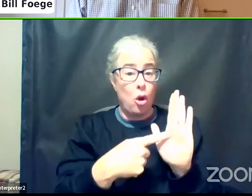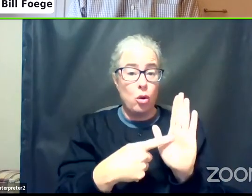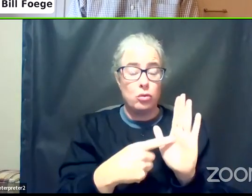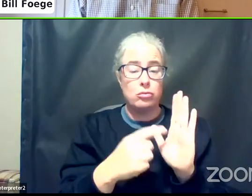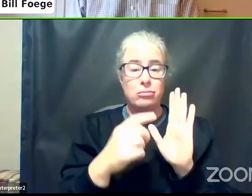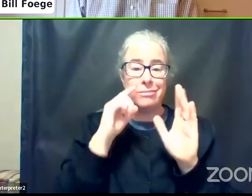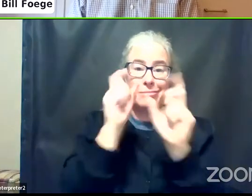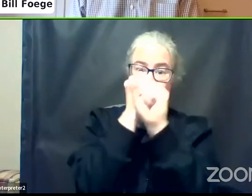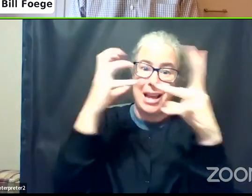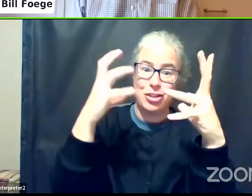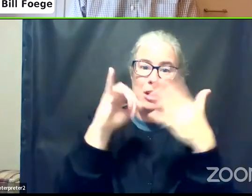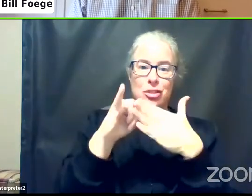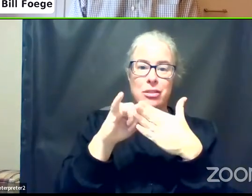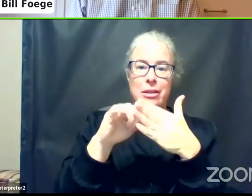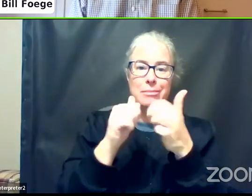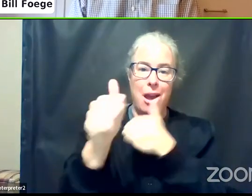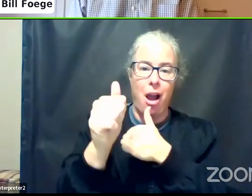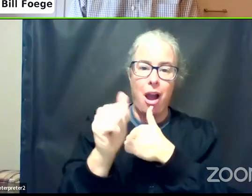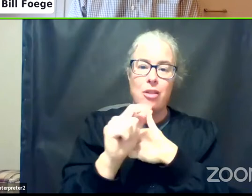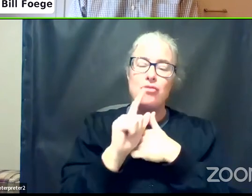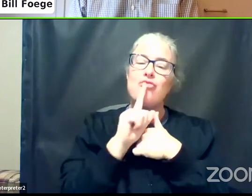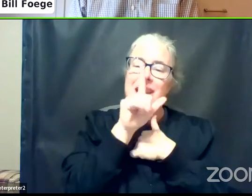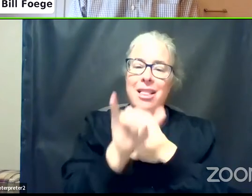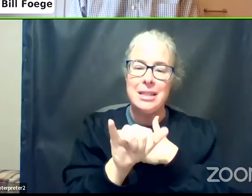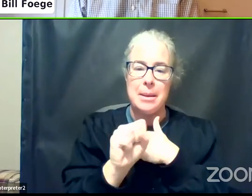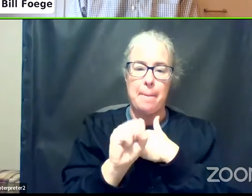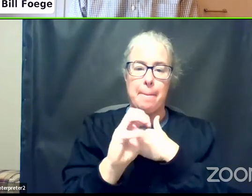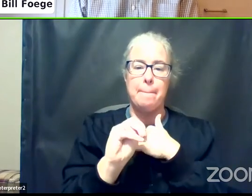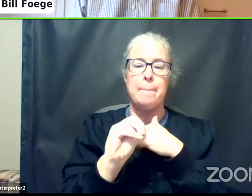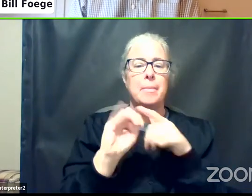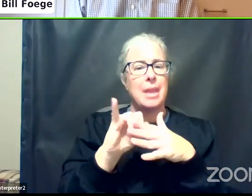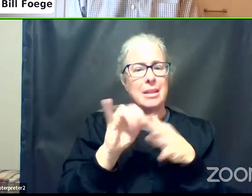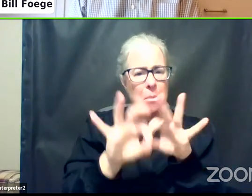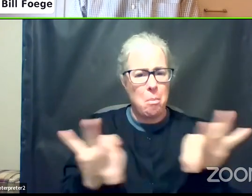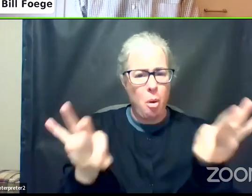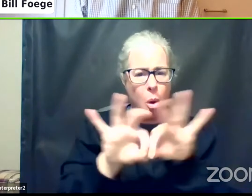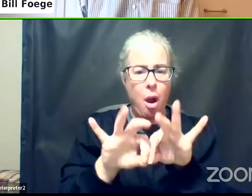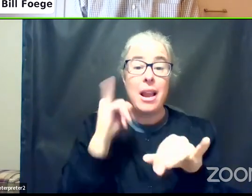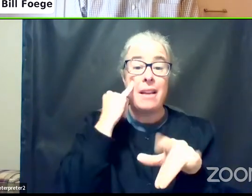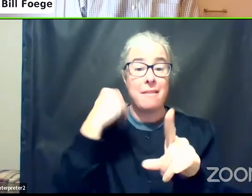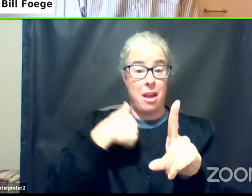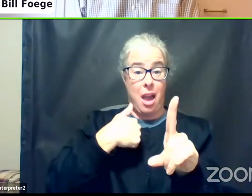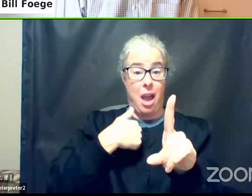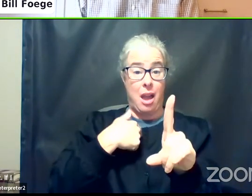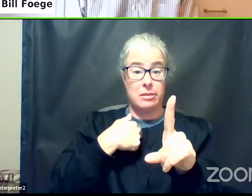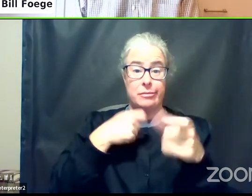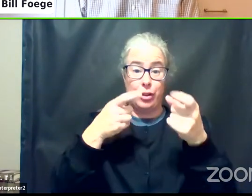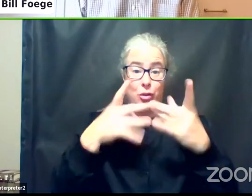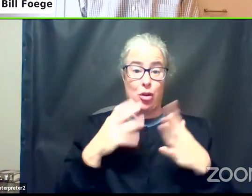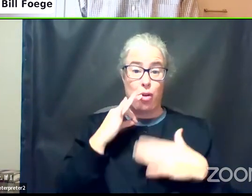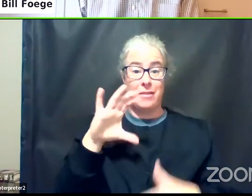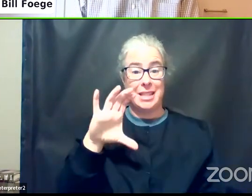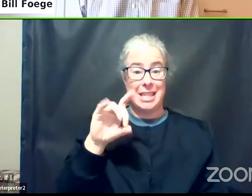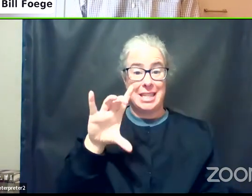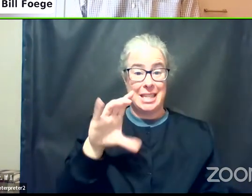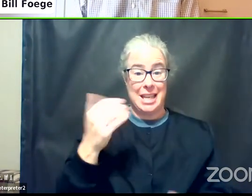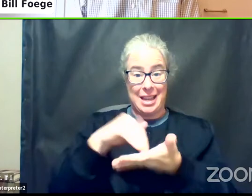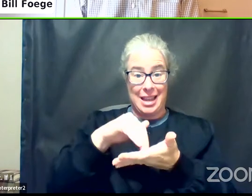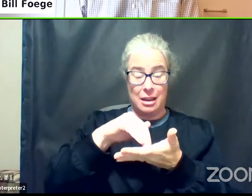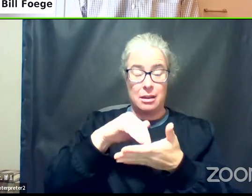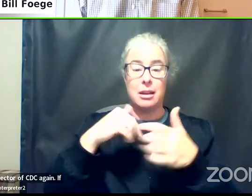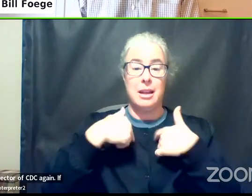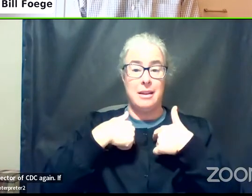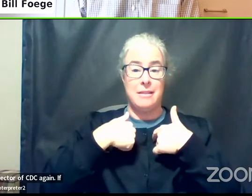imagination that goes beyond realism is so important if I would be director of CDC again